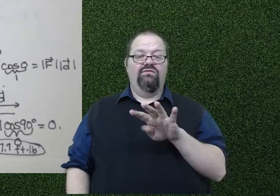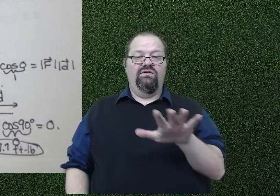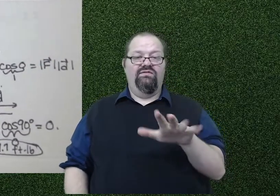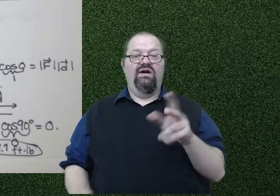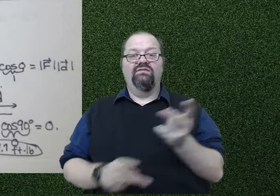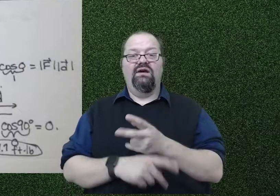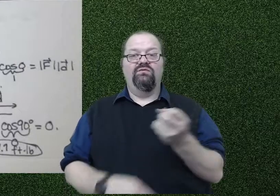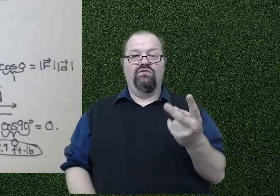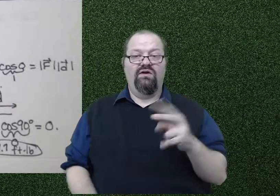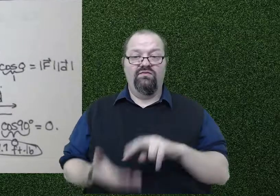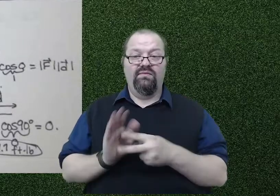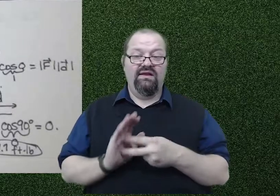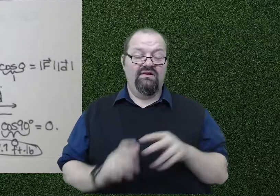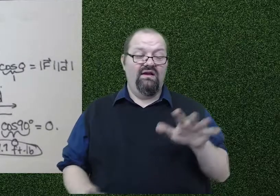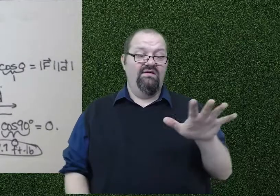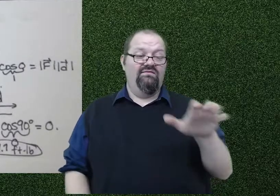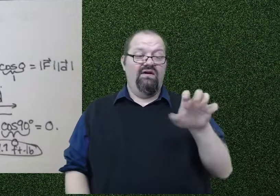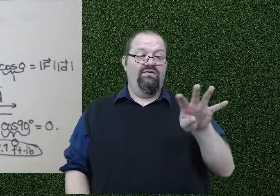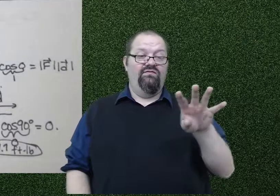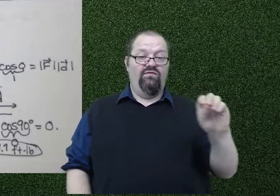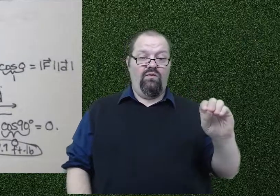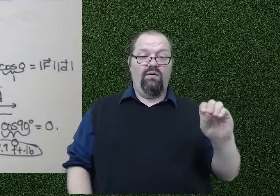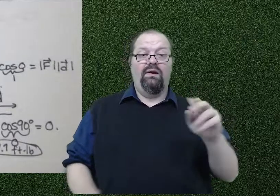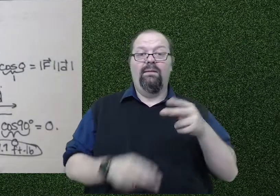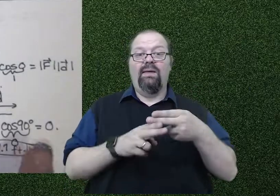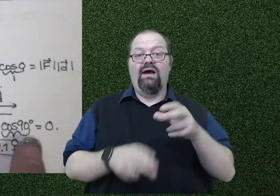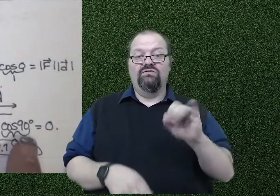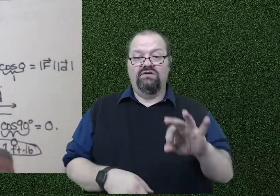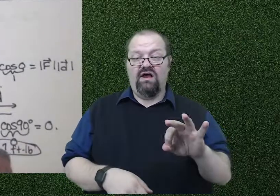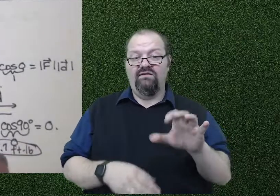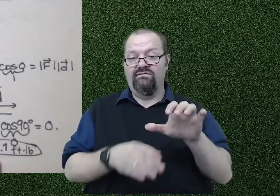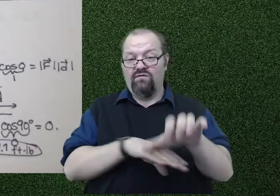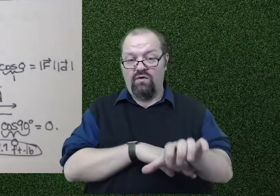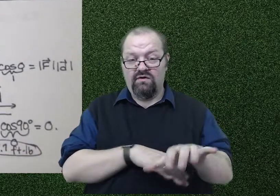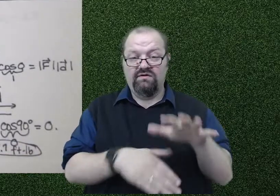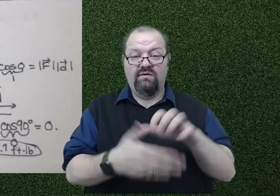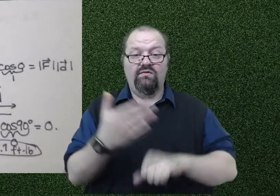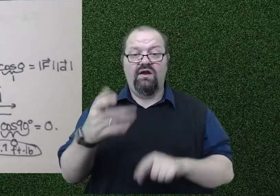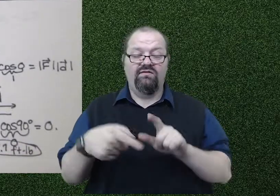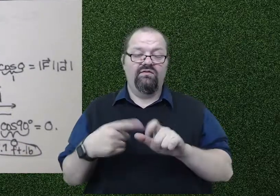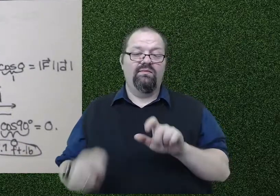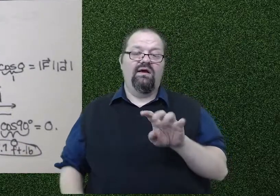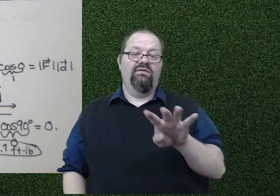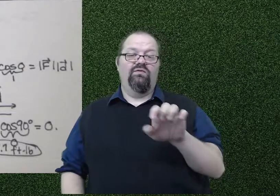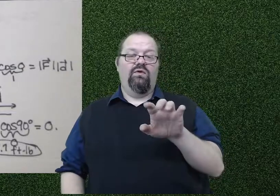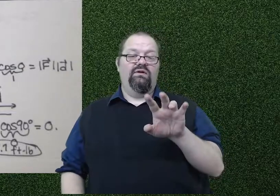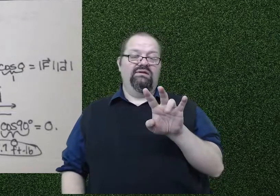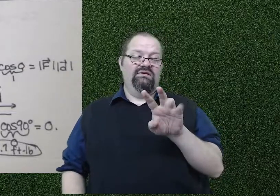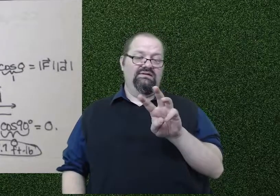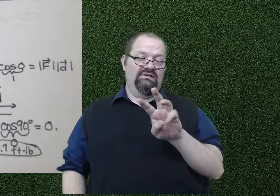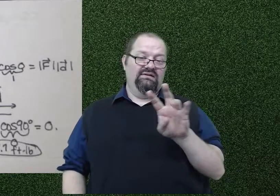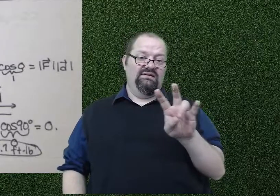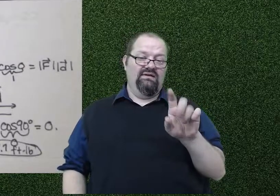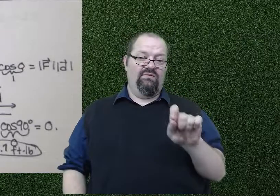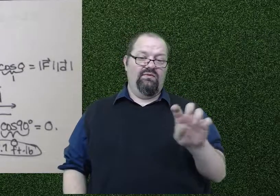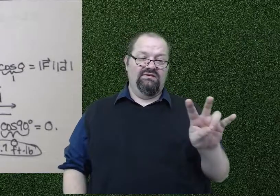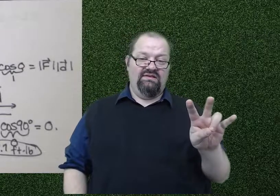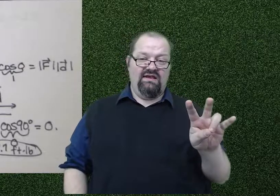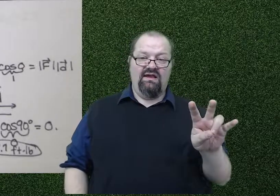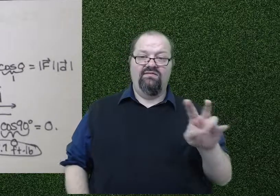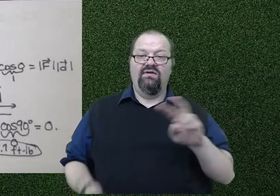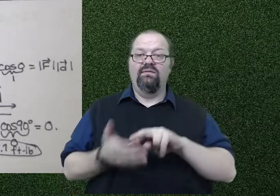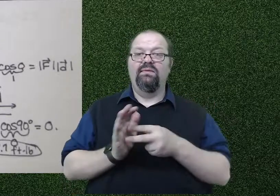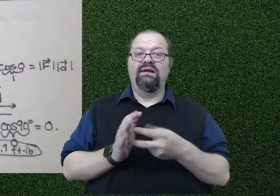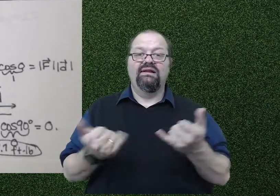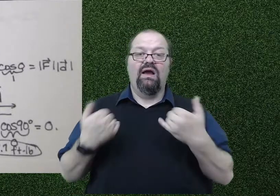That's 540 pounds of force. I'm going to subtract that 467 that we just found from that.